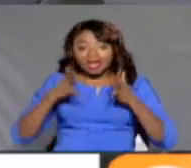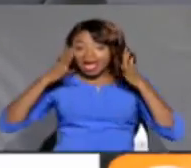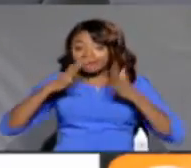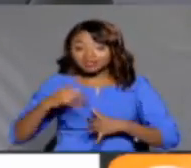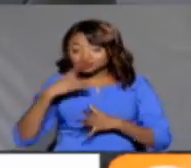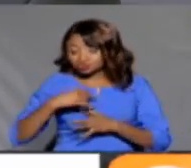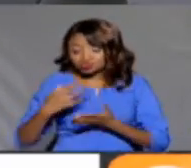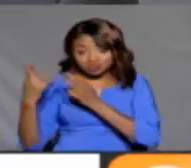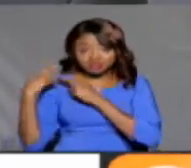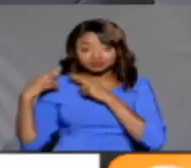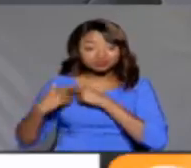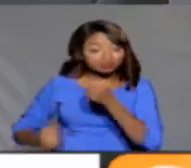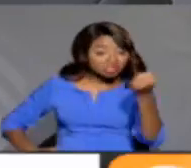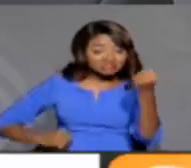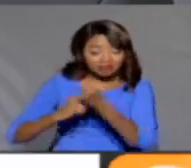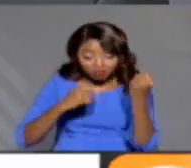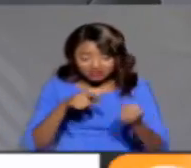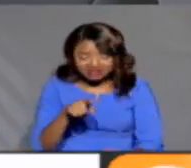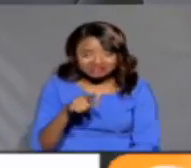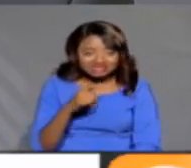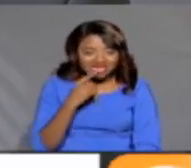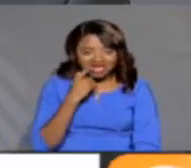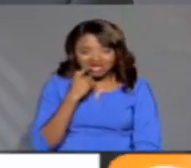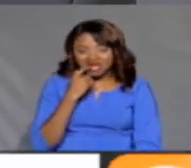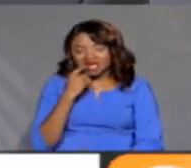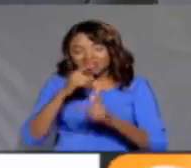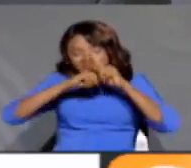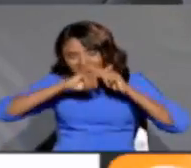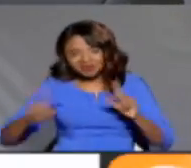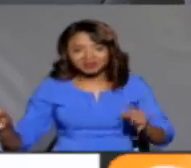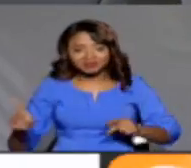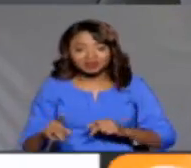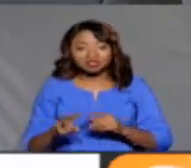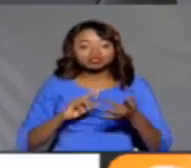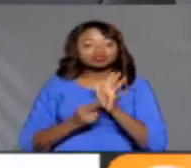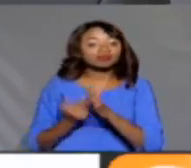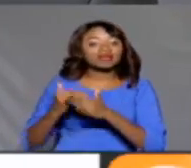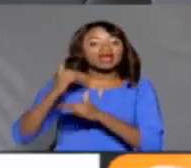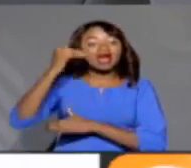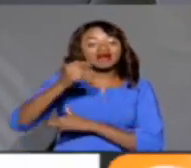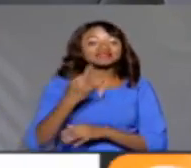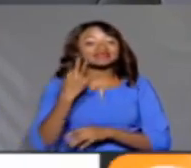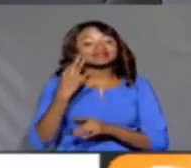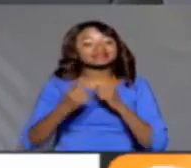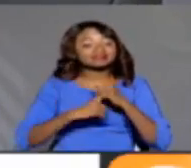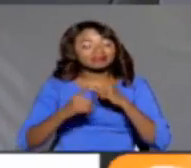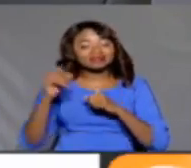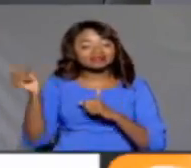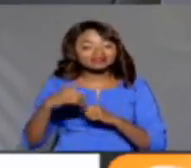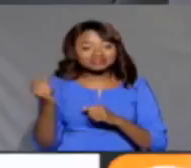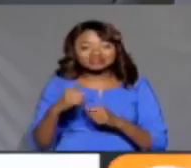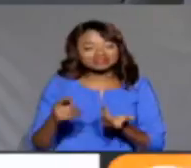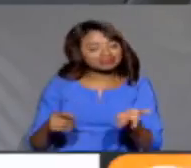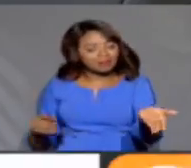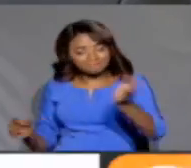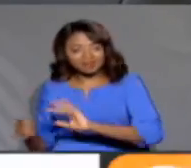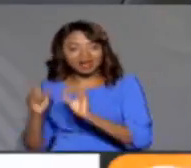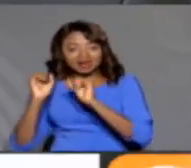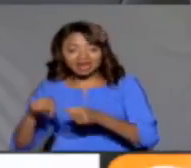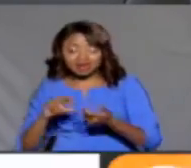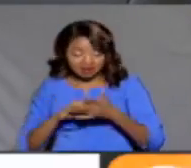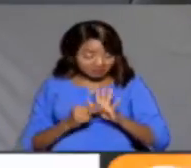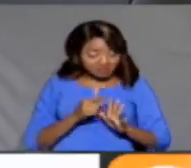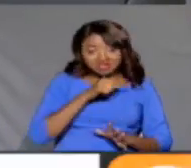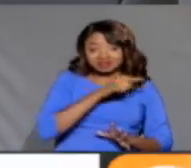disappeared. And so the next time you can reintroduce that bill is after six months. By that time, the October 19th